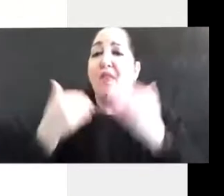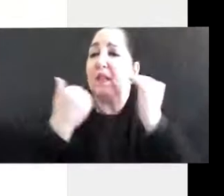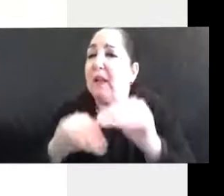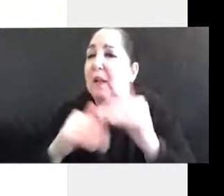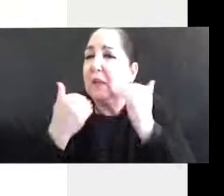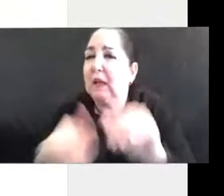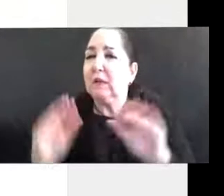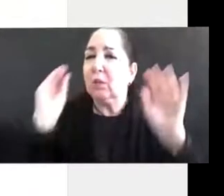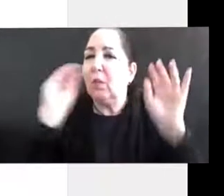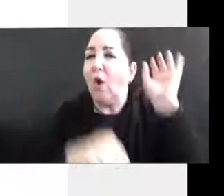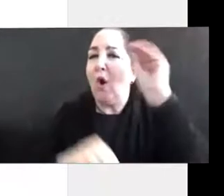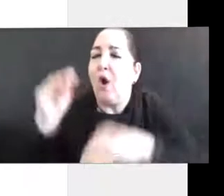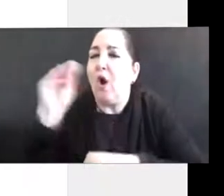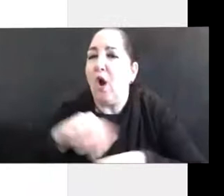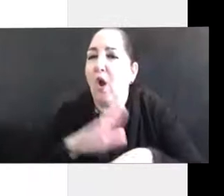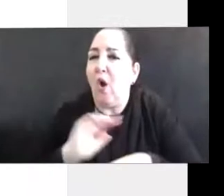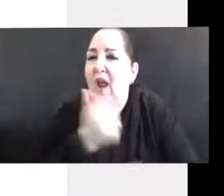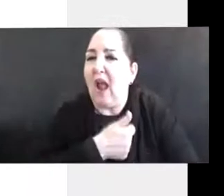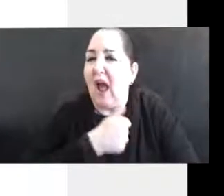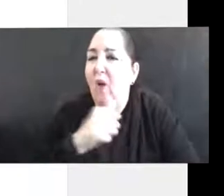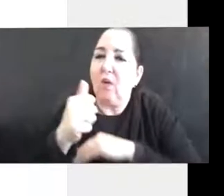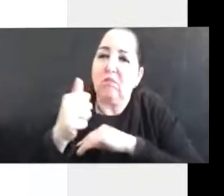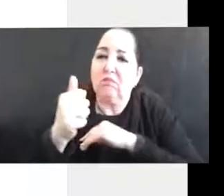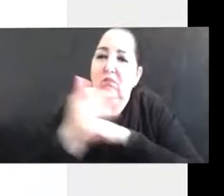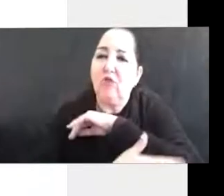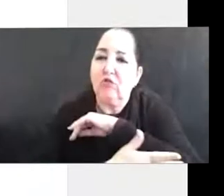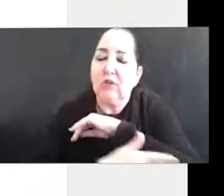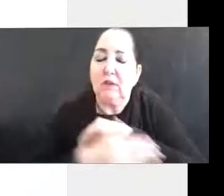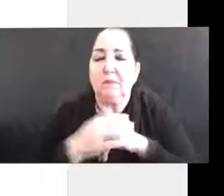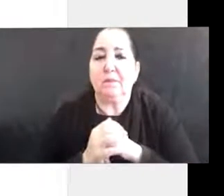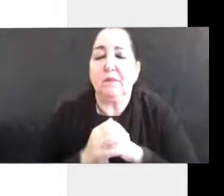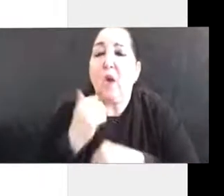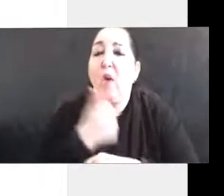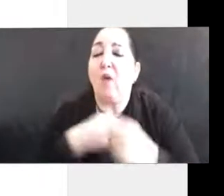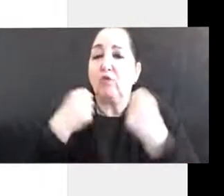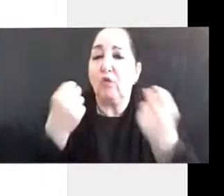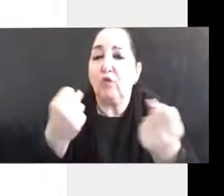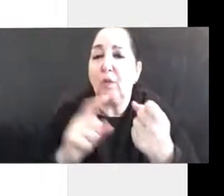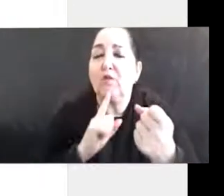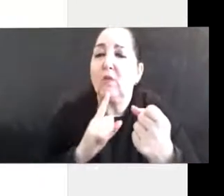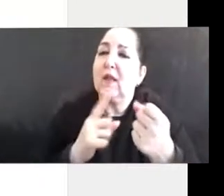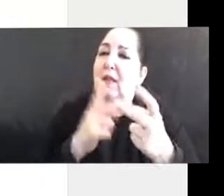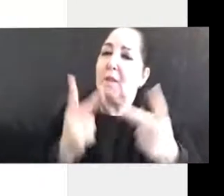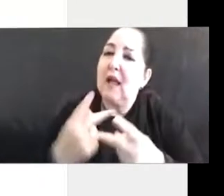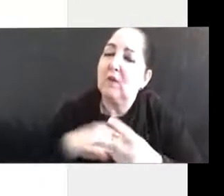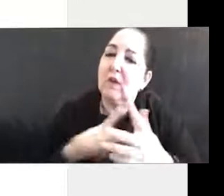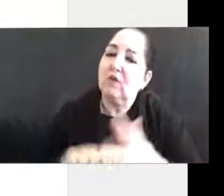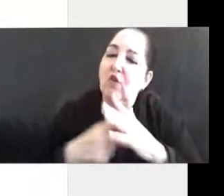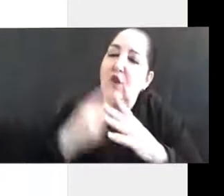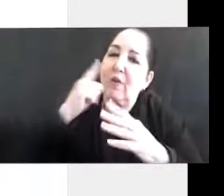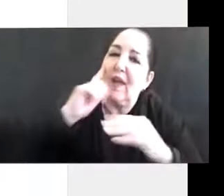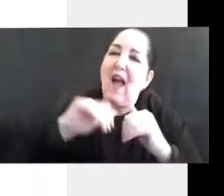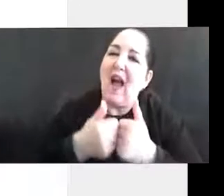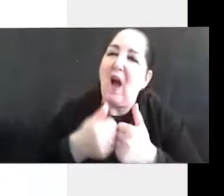limitations that's been imposed on it. So our road trip in Bangladesh was really like the turning point for us to begin to think